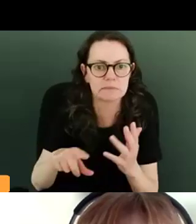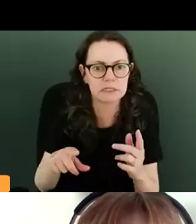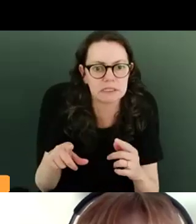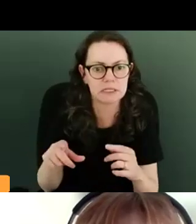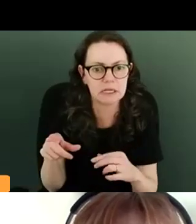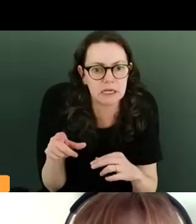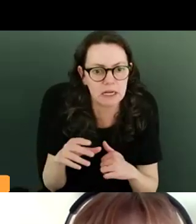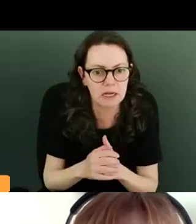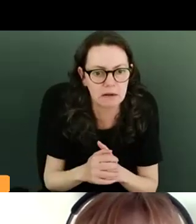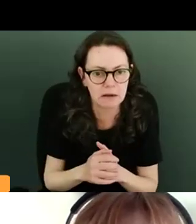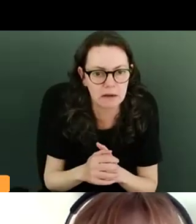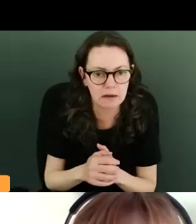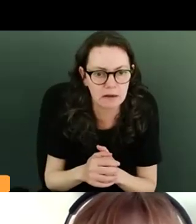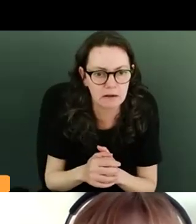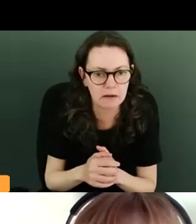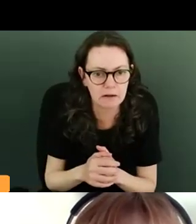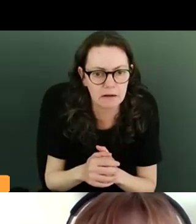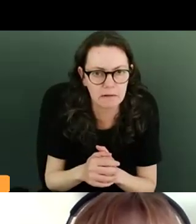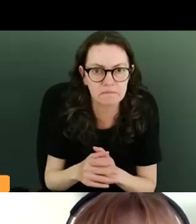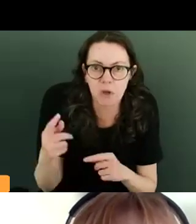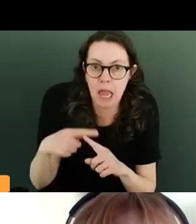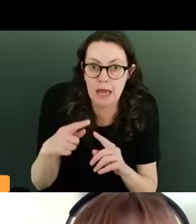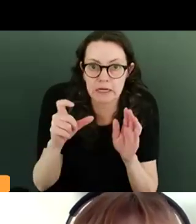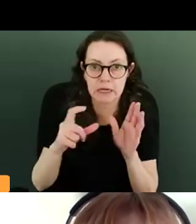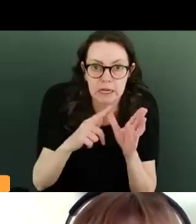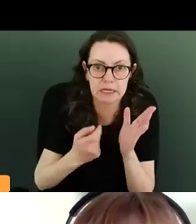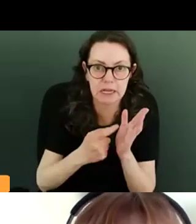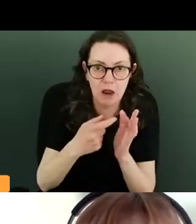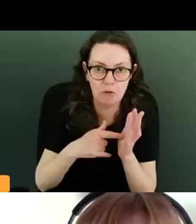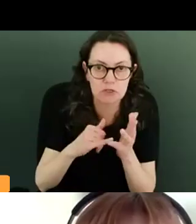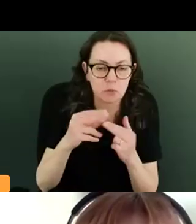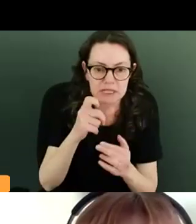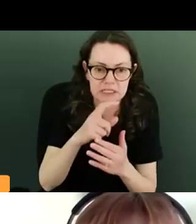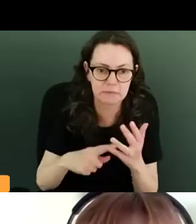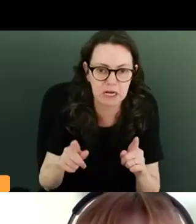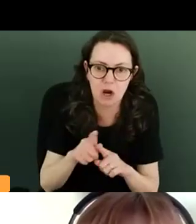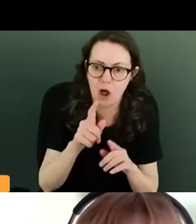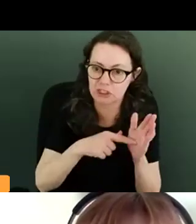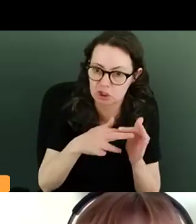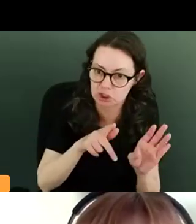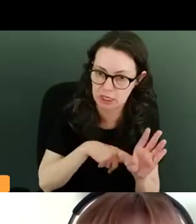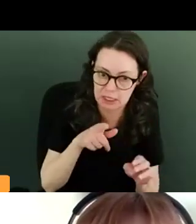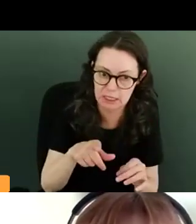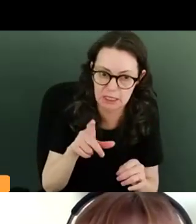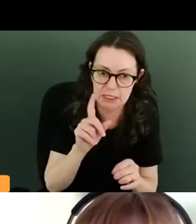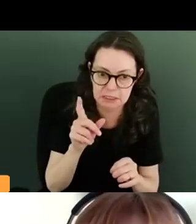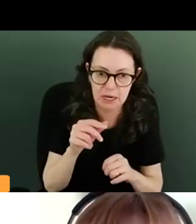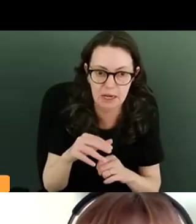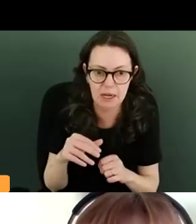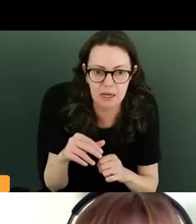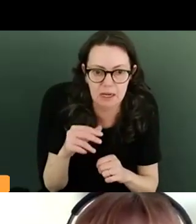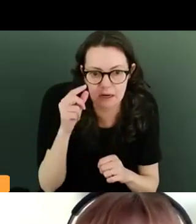as carers with disabilities like Jenny today on